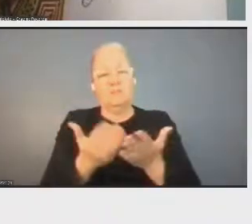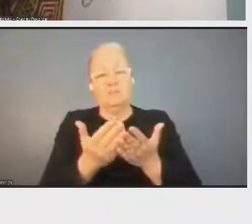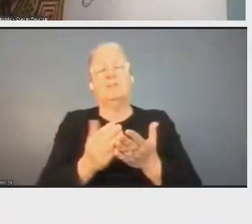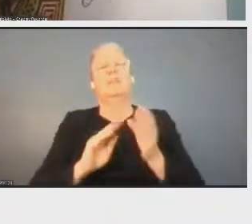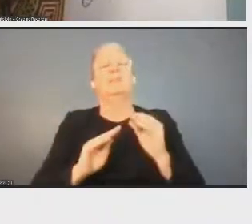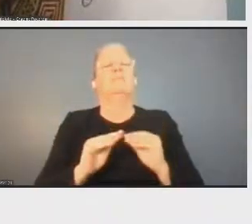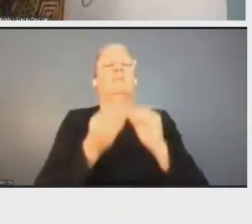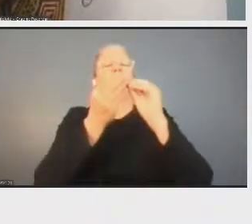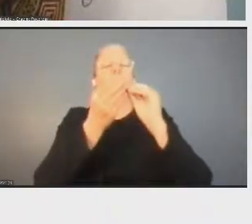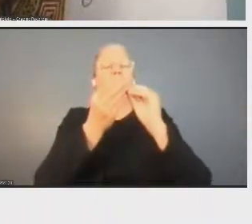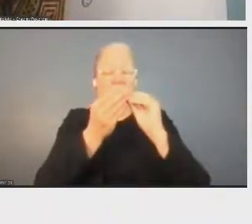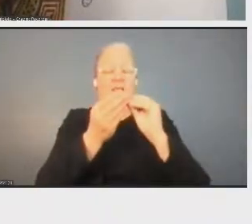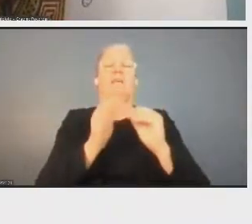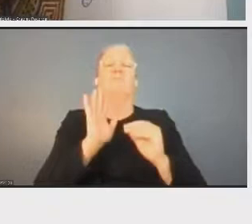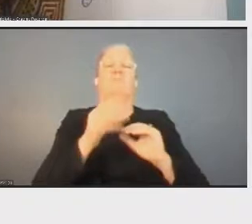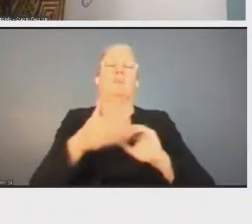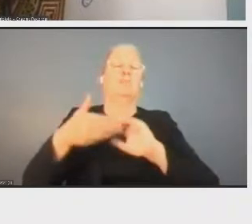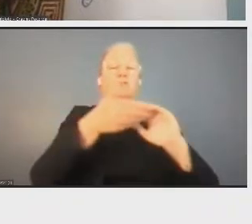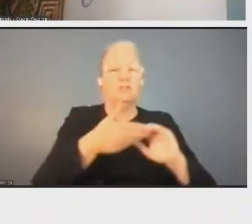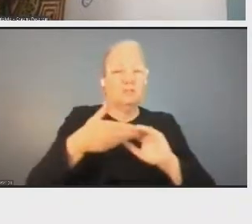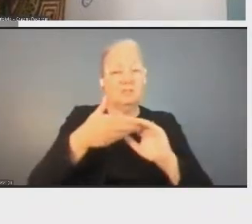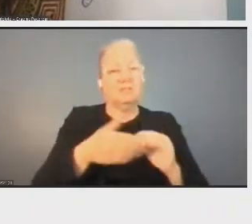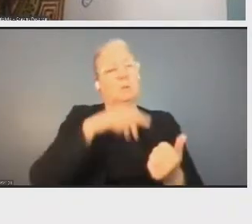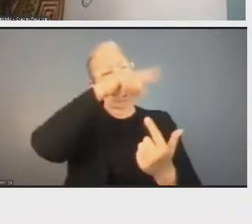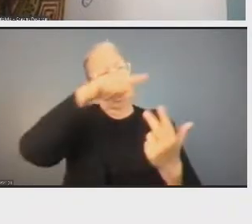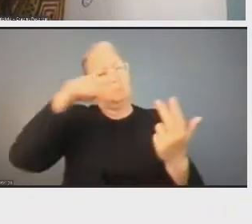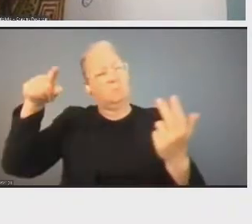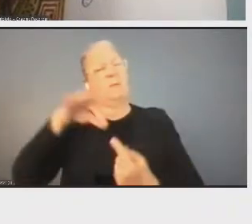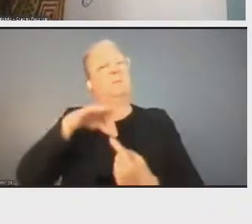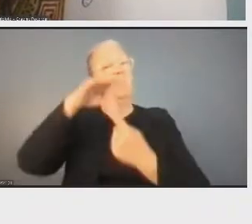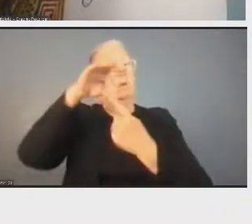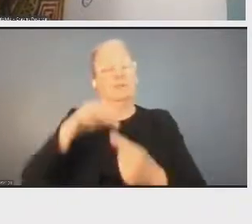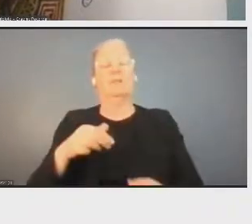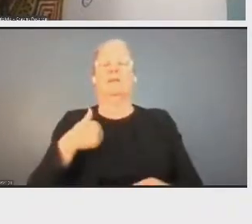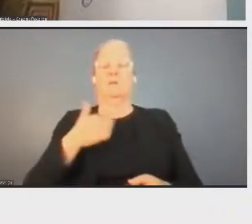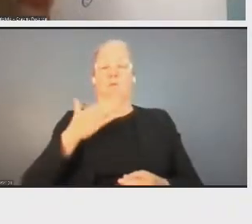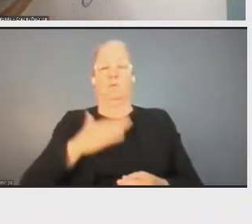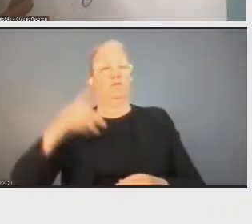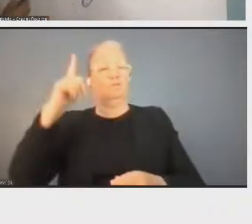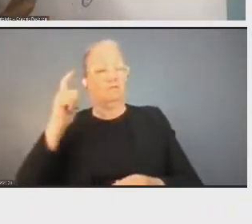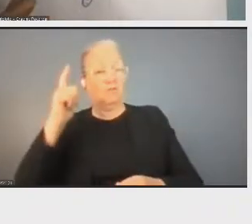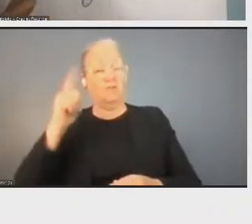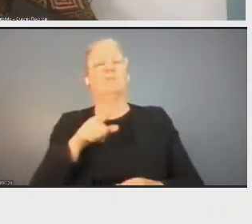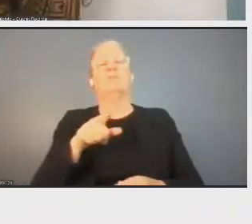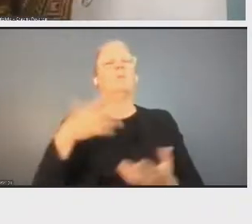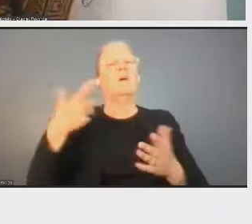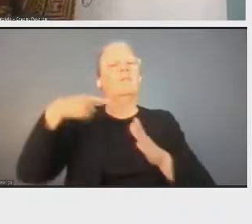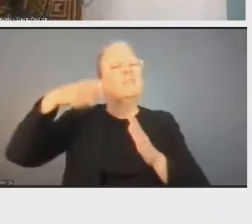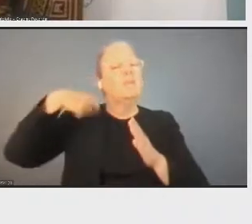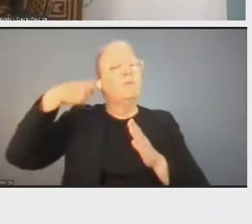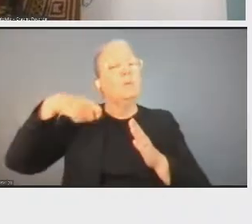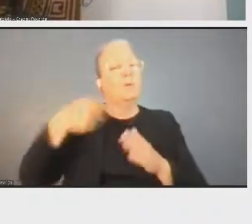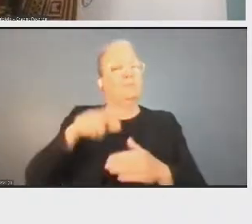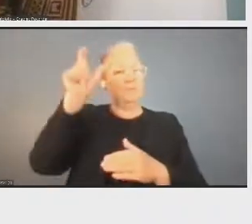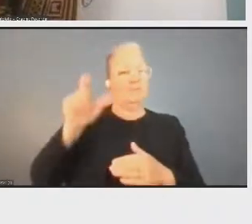Agency. Without further ado, we will start the event with a video message from Ms. Murmuna.